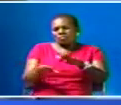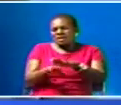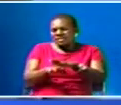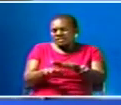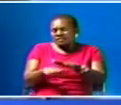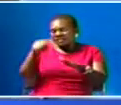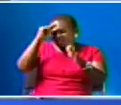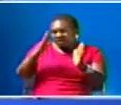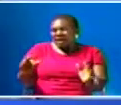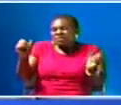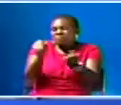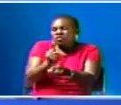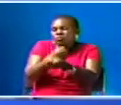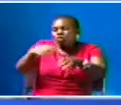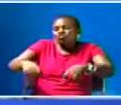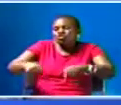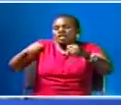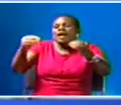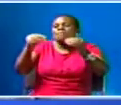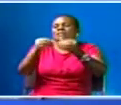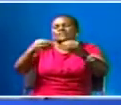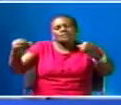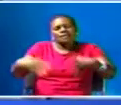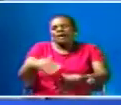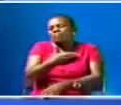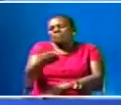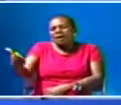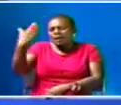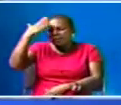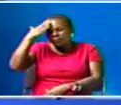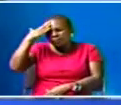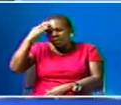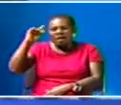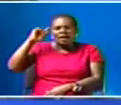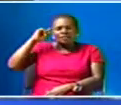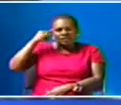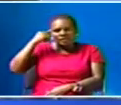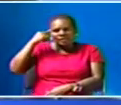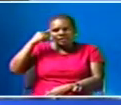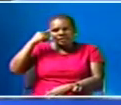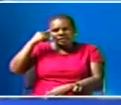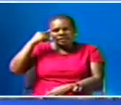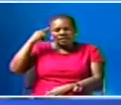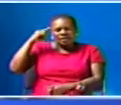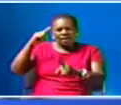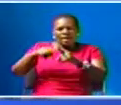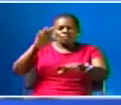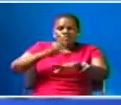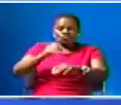chair the cabinet. And it is clear in law. And I think there was proper intention for